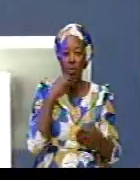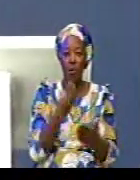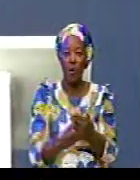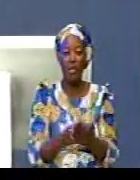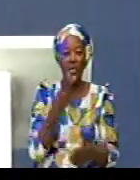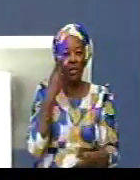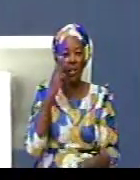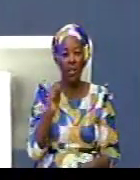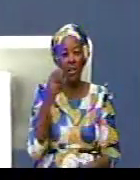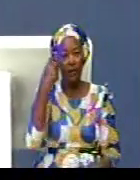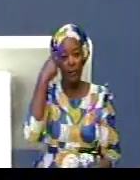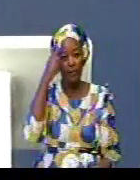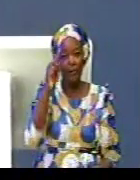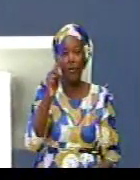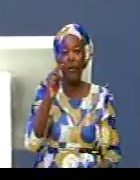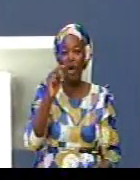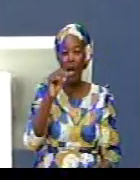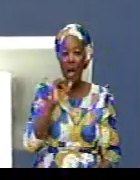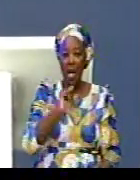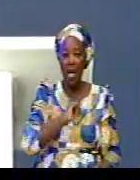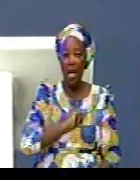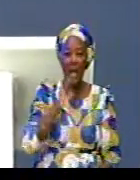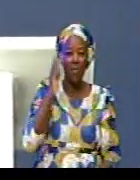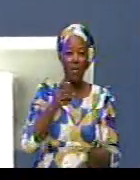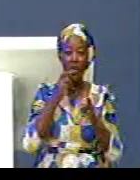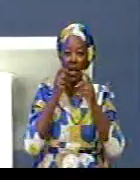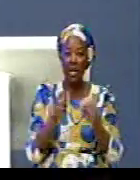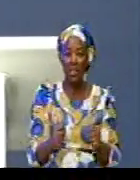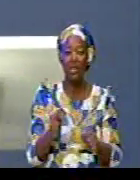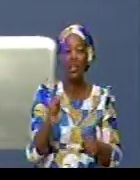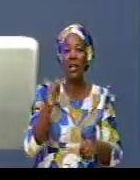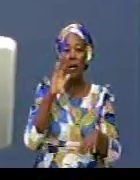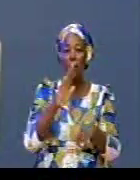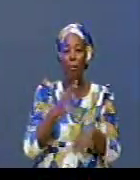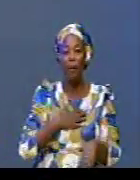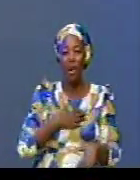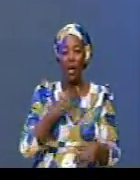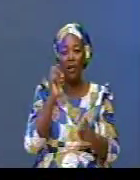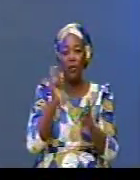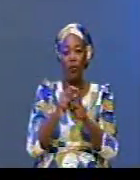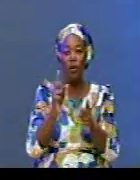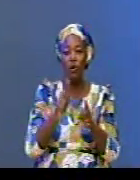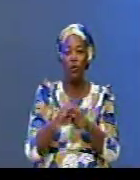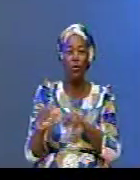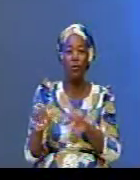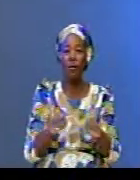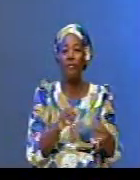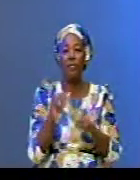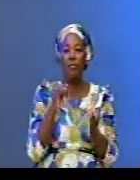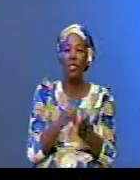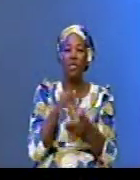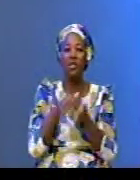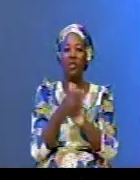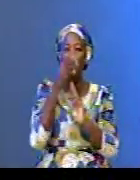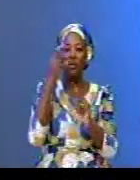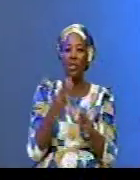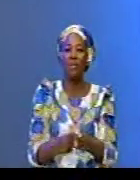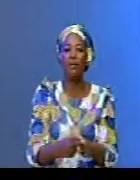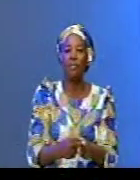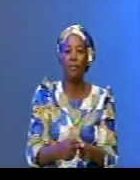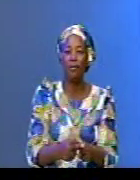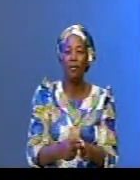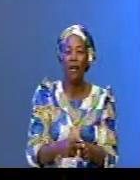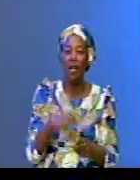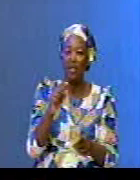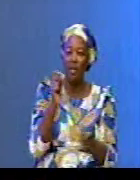thou hast well seen, for I will hasten my